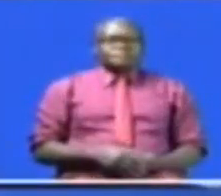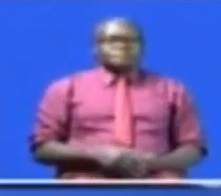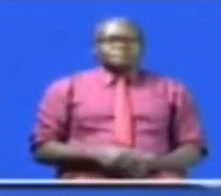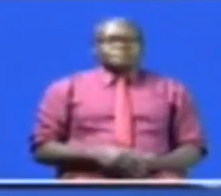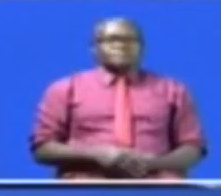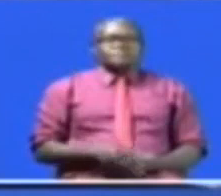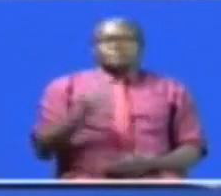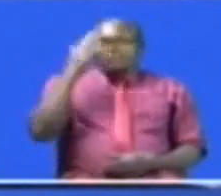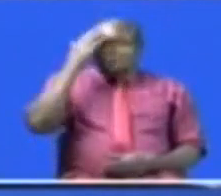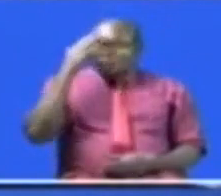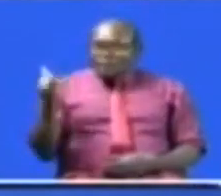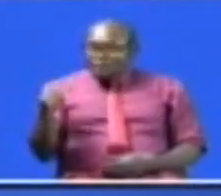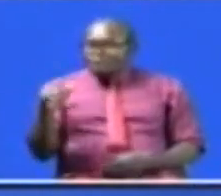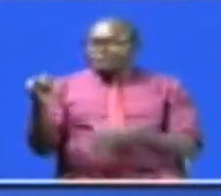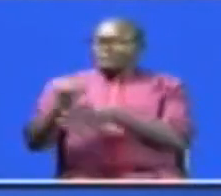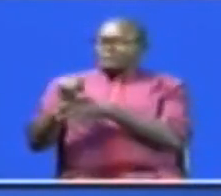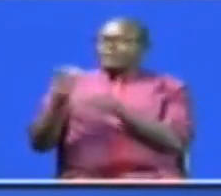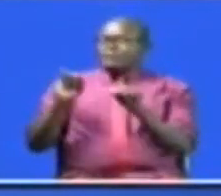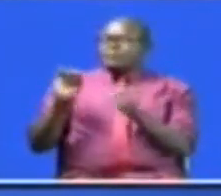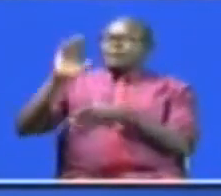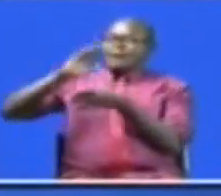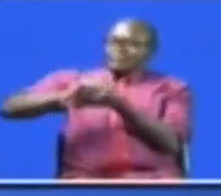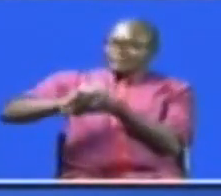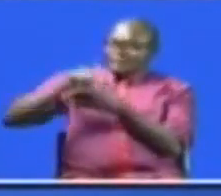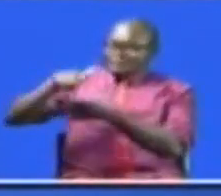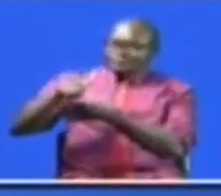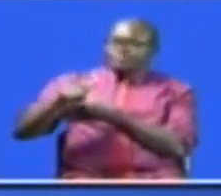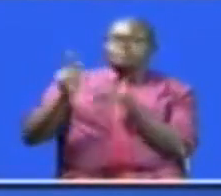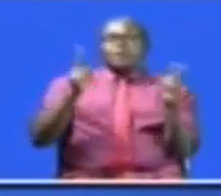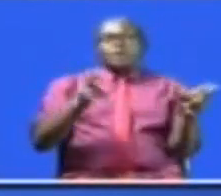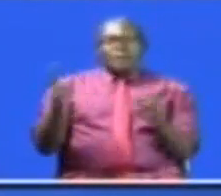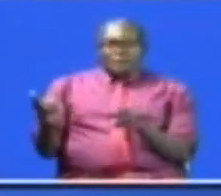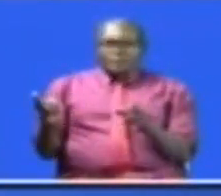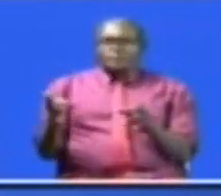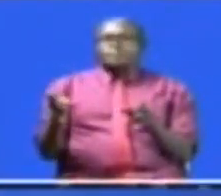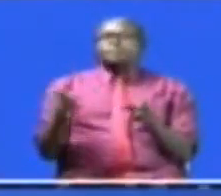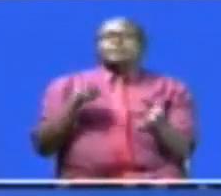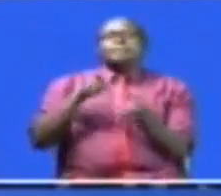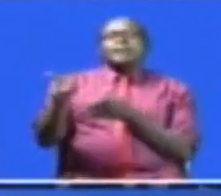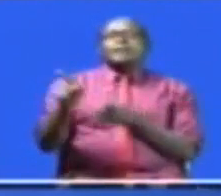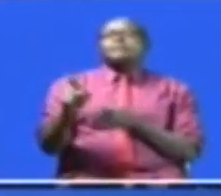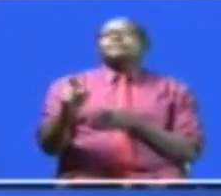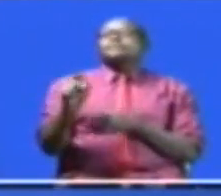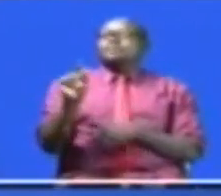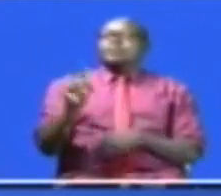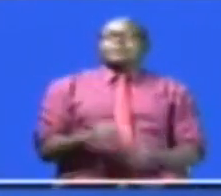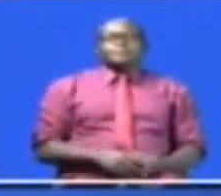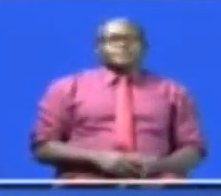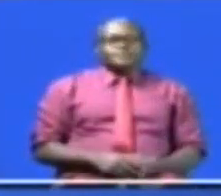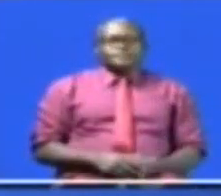Leave alone the internship, because the attachment is the one that you're normally not paid.